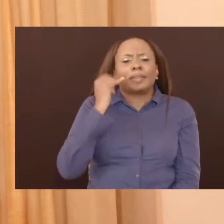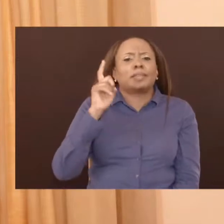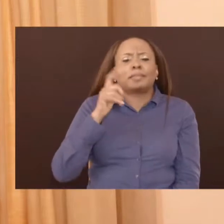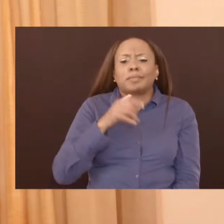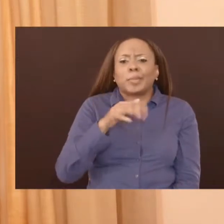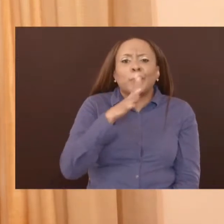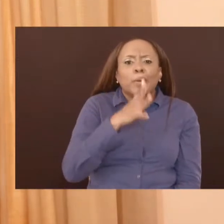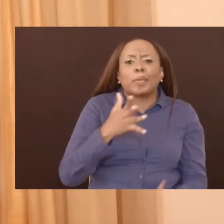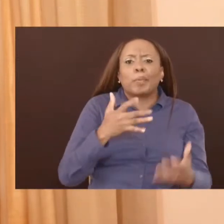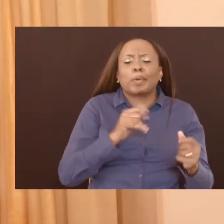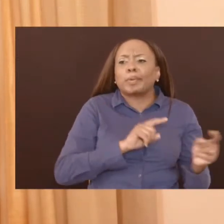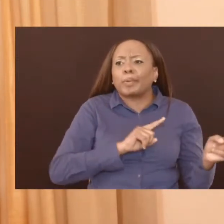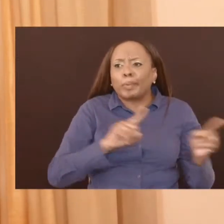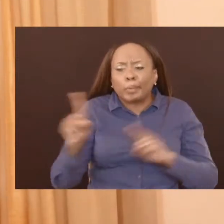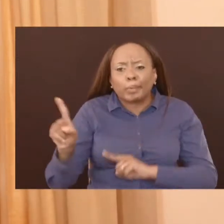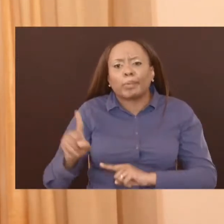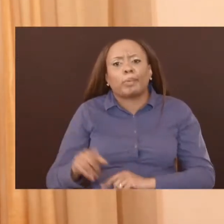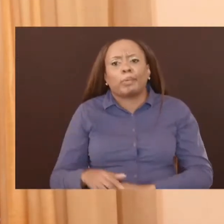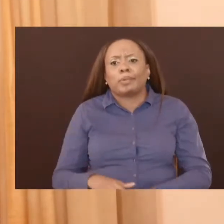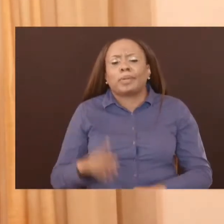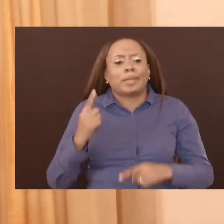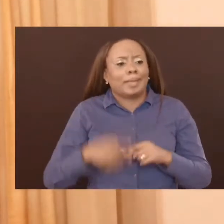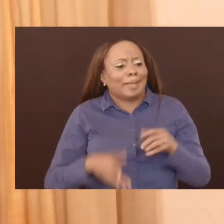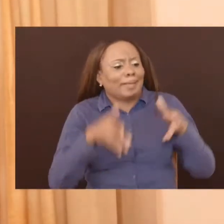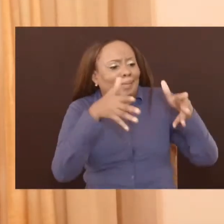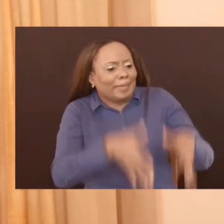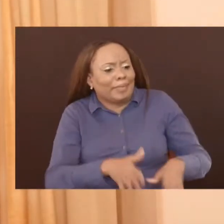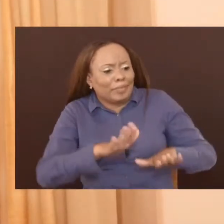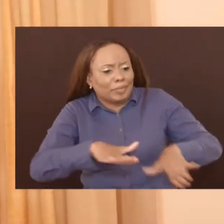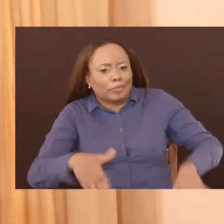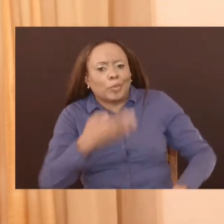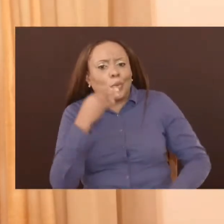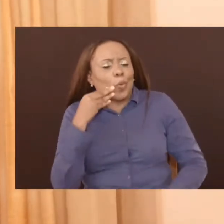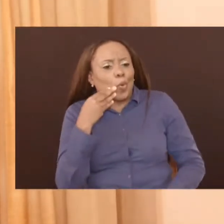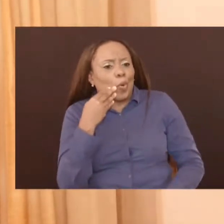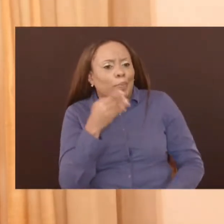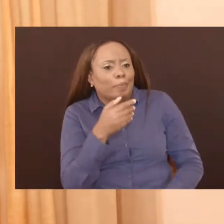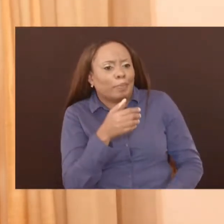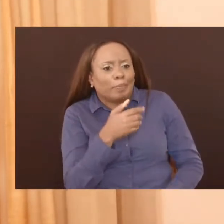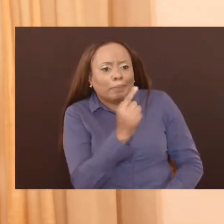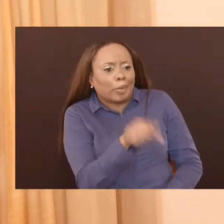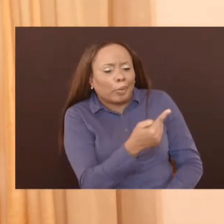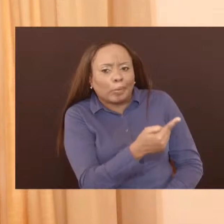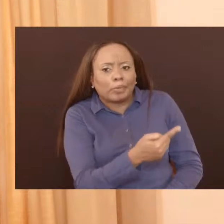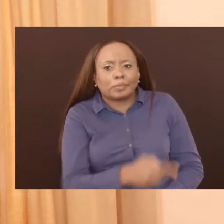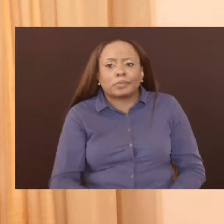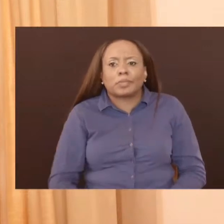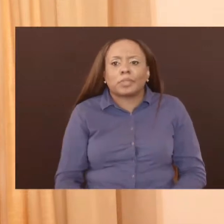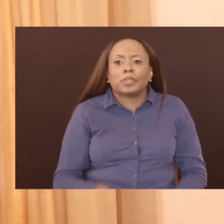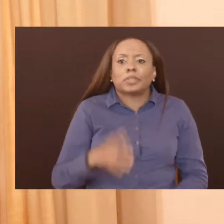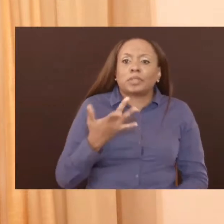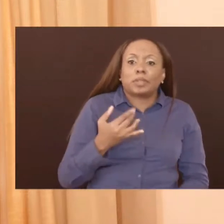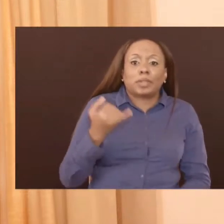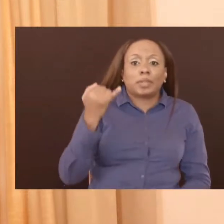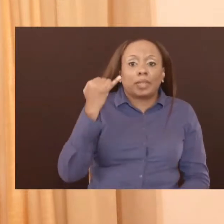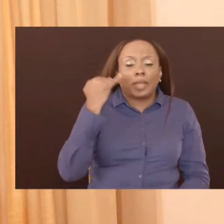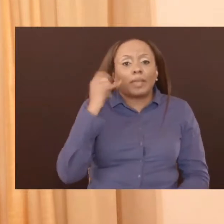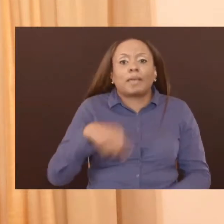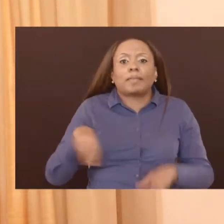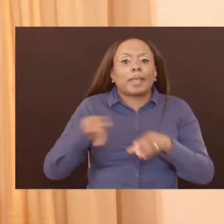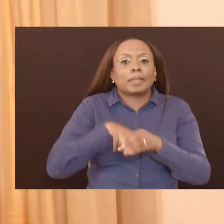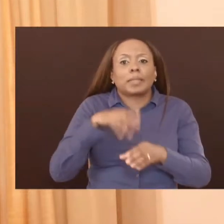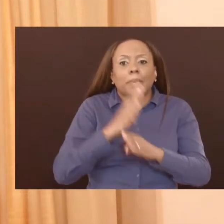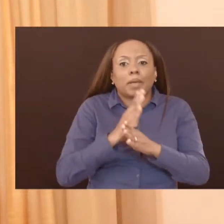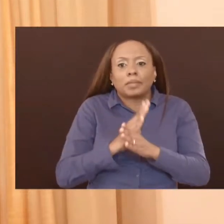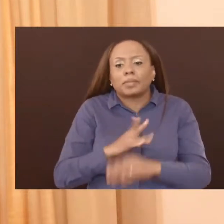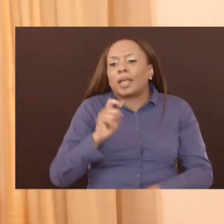herself, or the 2 children and herself, she can't leave the younger child at home alone. So first of all, she's moving with 4. If she has to catch bus, she got